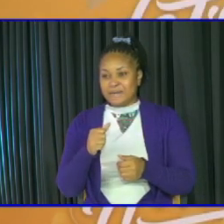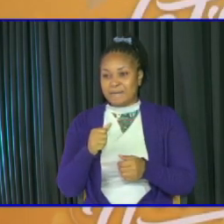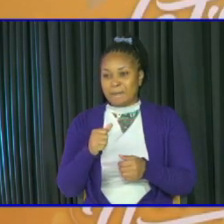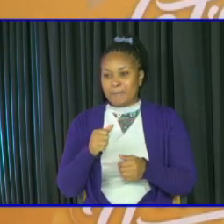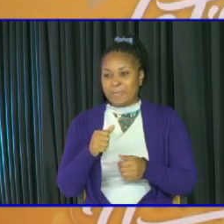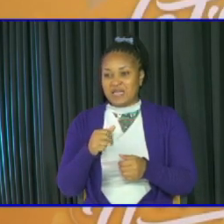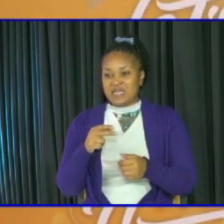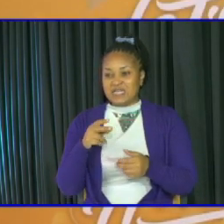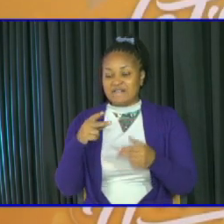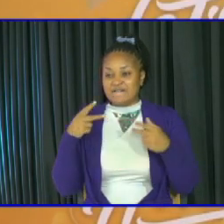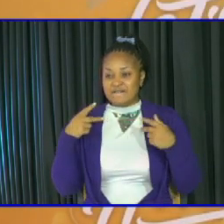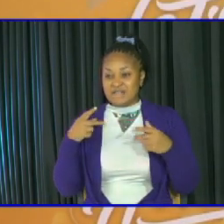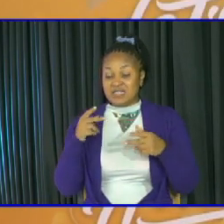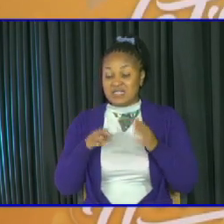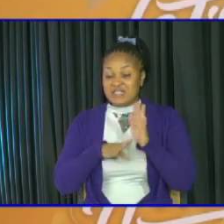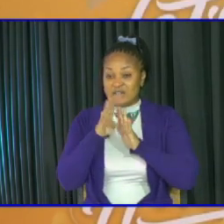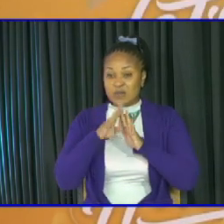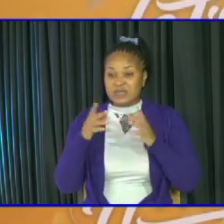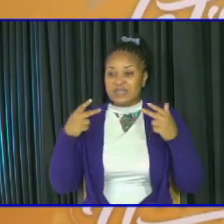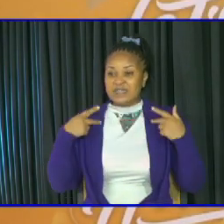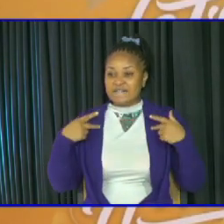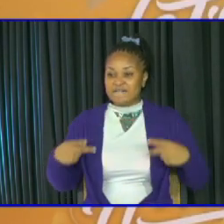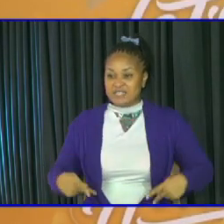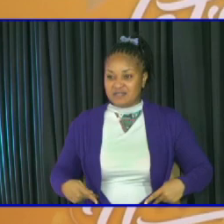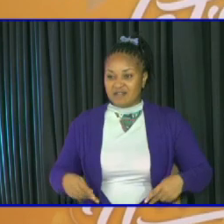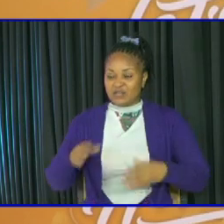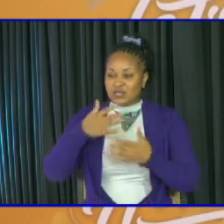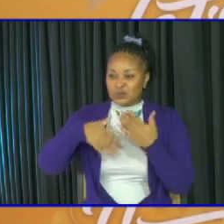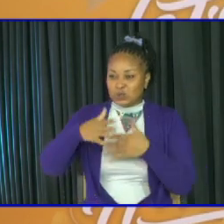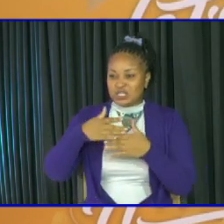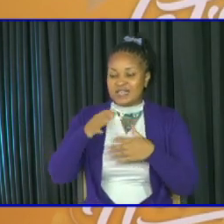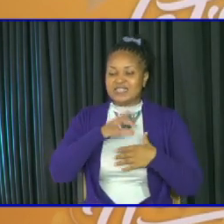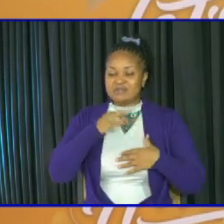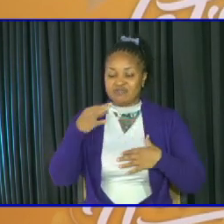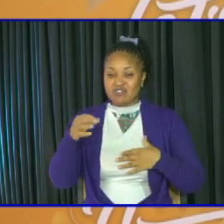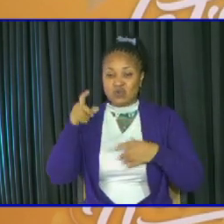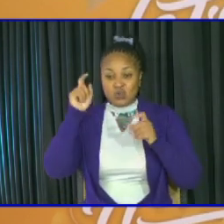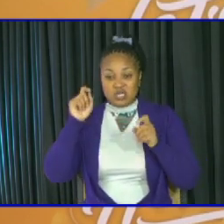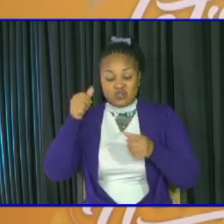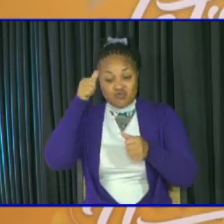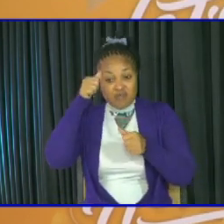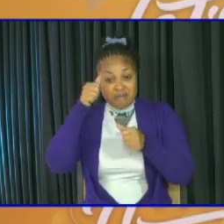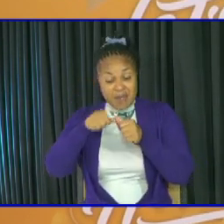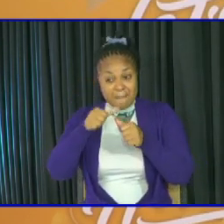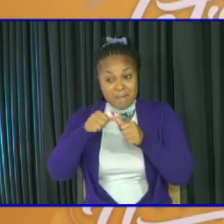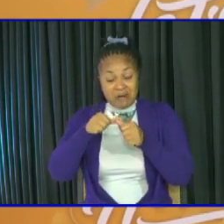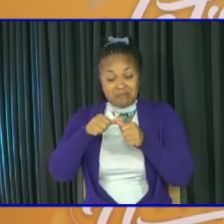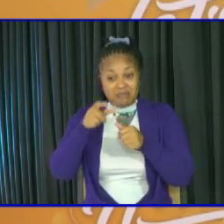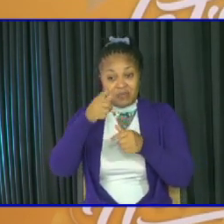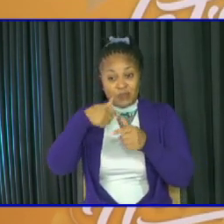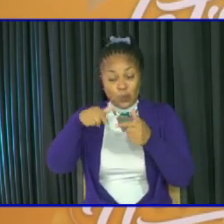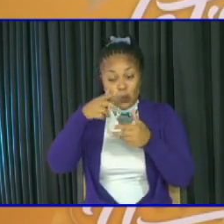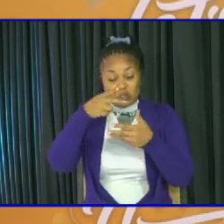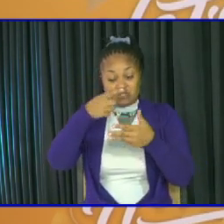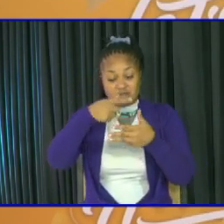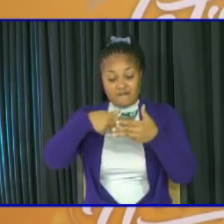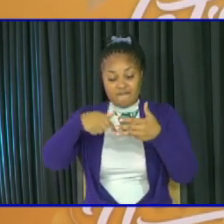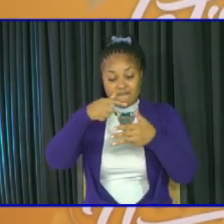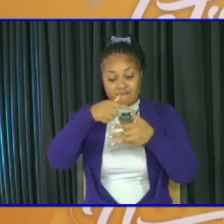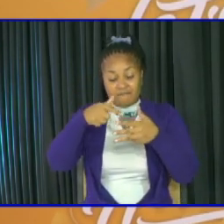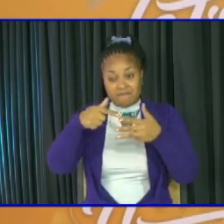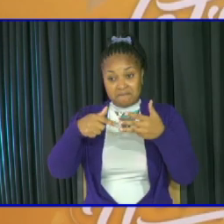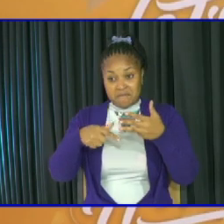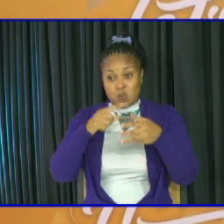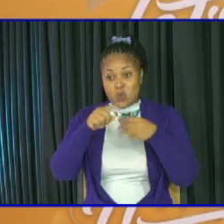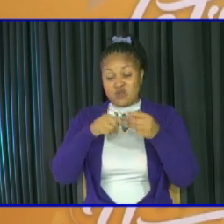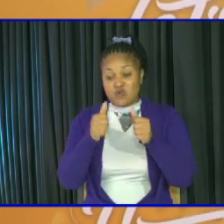physically, socially, and spiritually. Note these dimensions as you seek to follow Jesus, as you continue